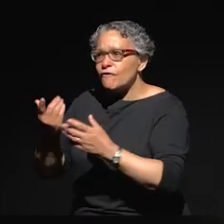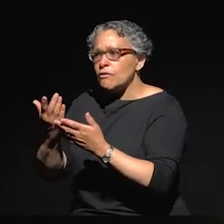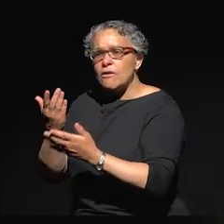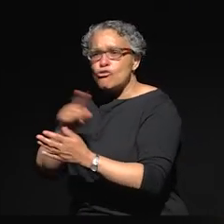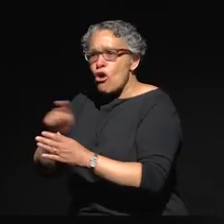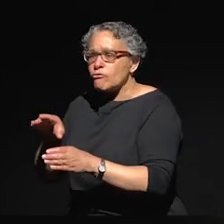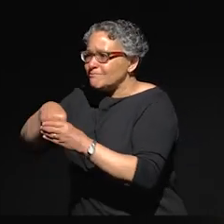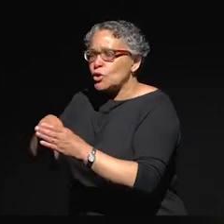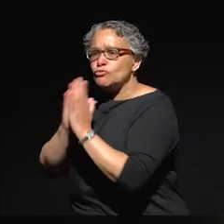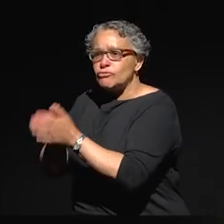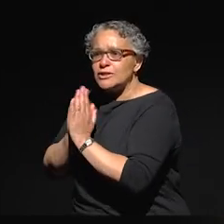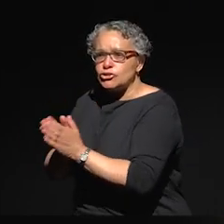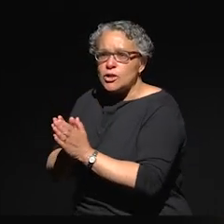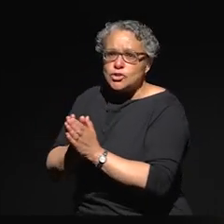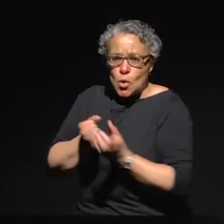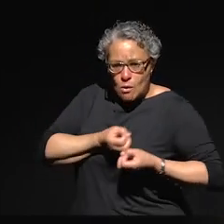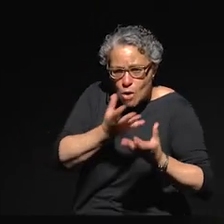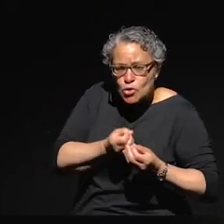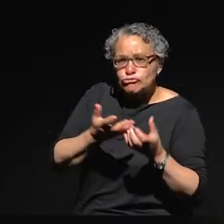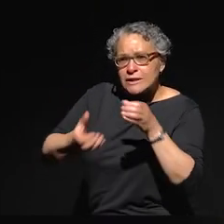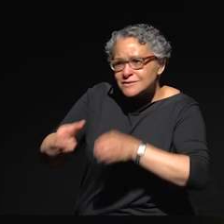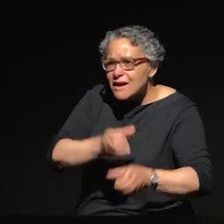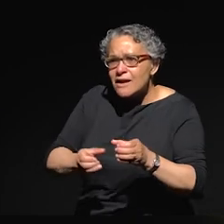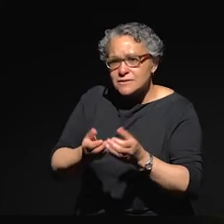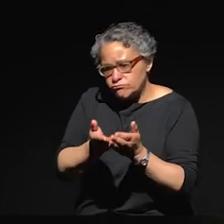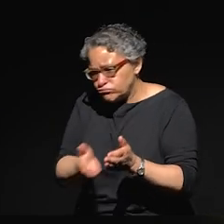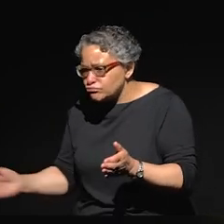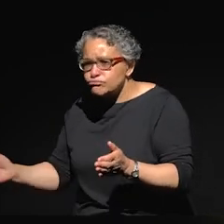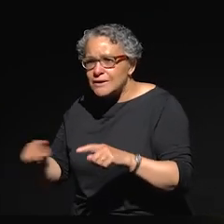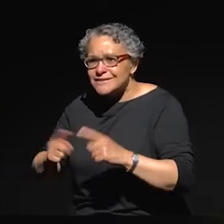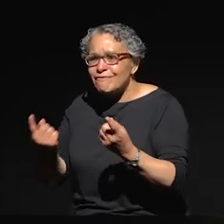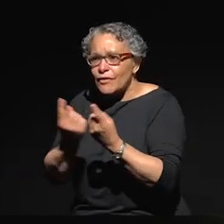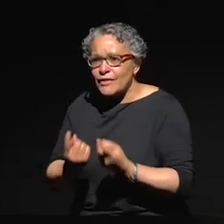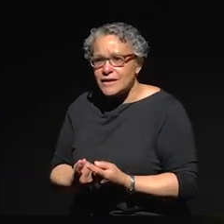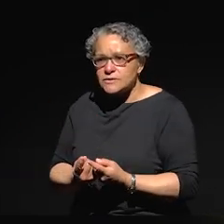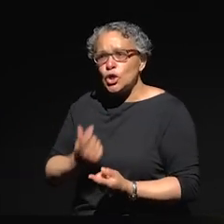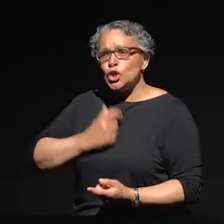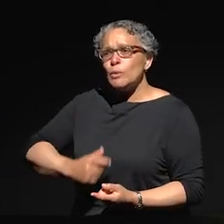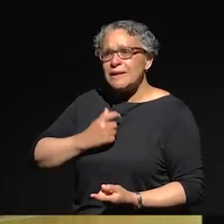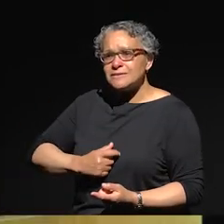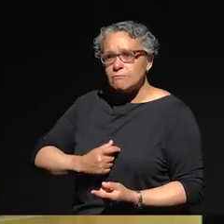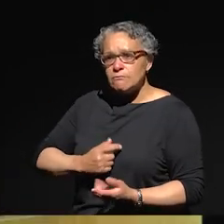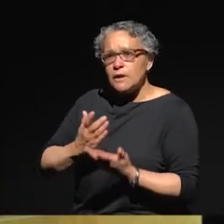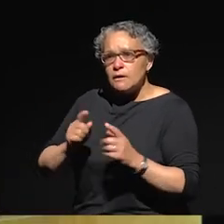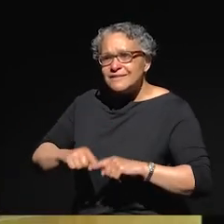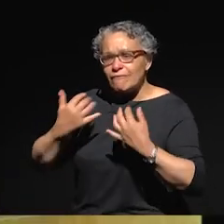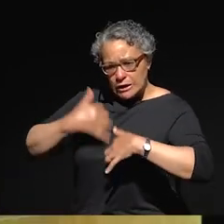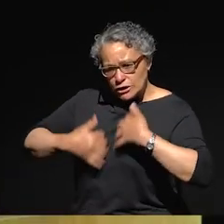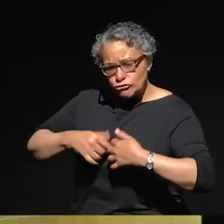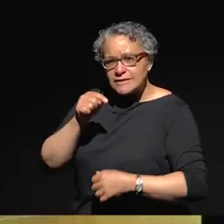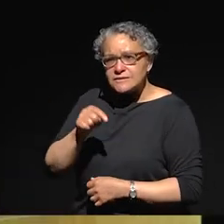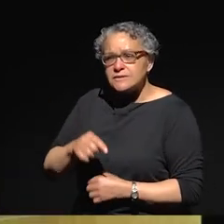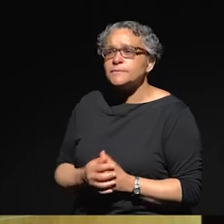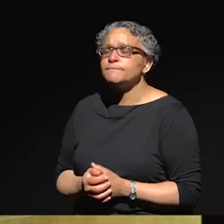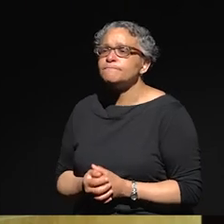I mean, it covers a wide variety of interest and pursuit.